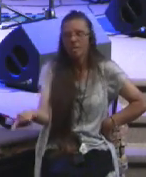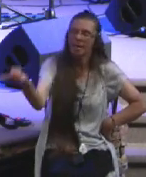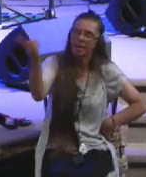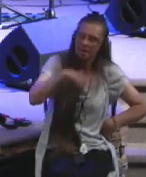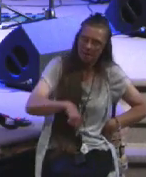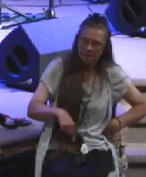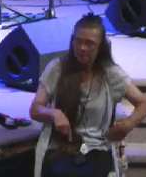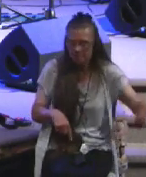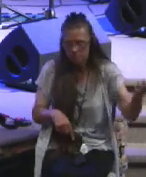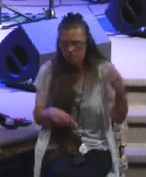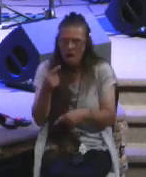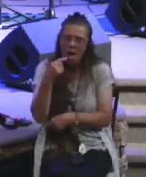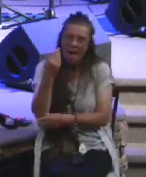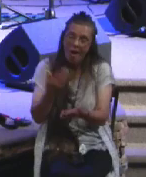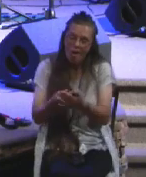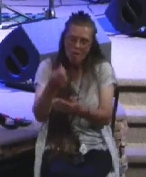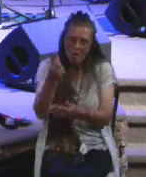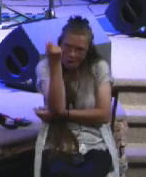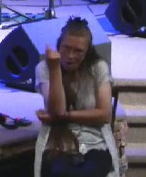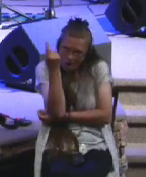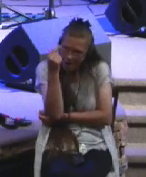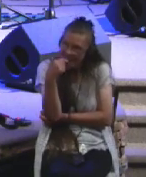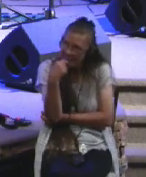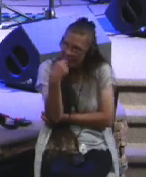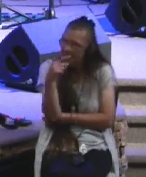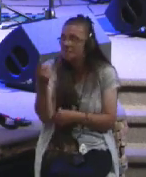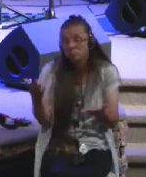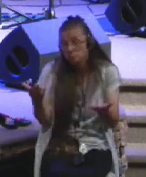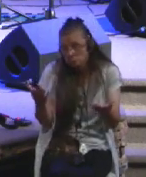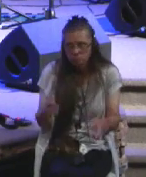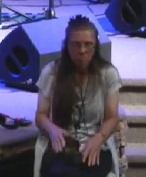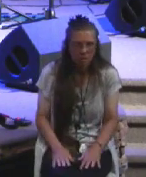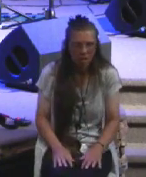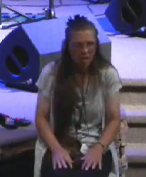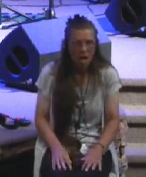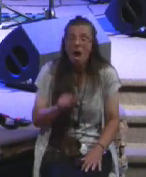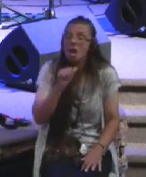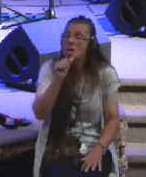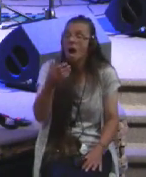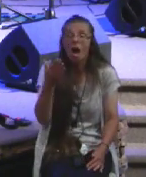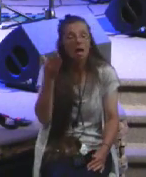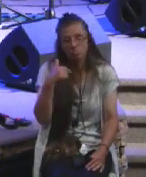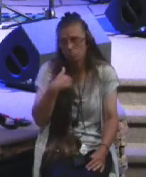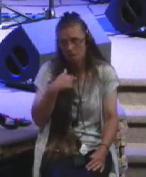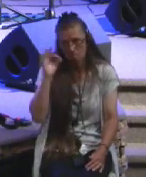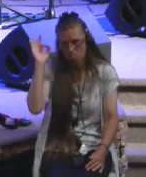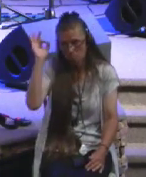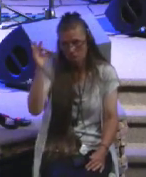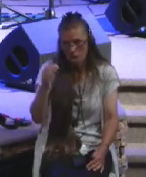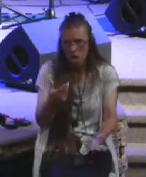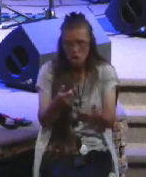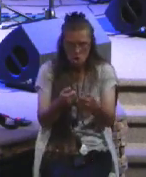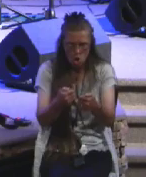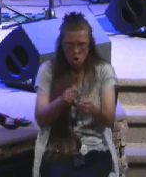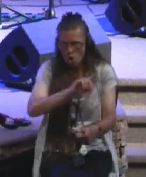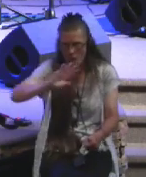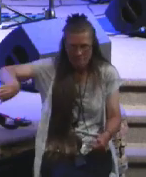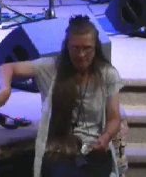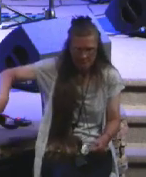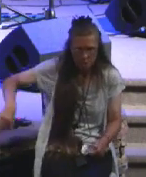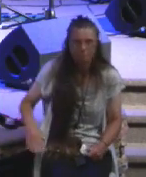across. Somebody had a good idea. I don't know who. You could do the scholarship. Not while I'm preaching. Google it later. But